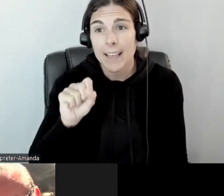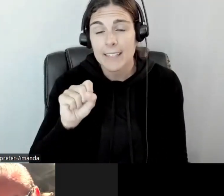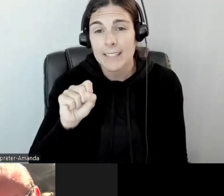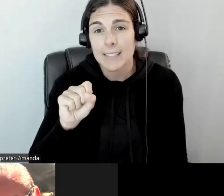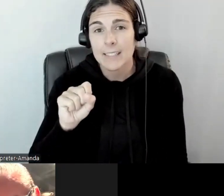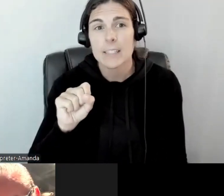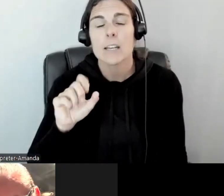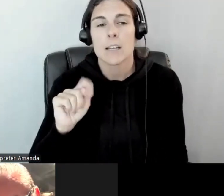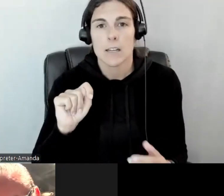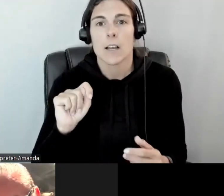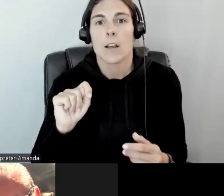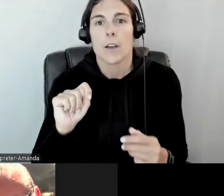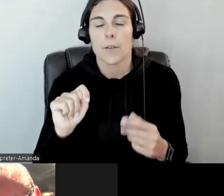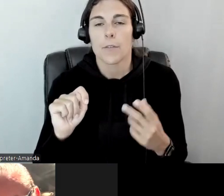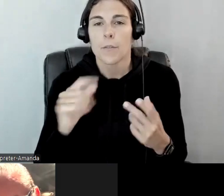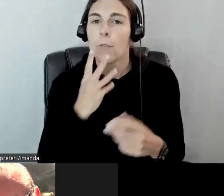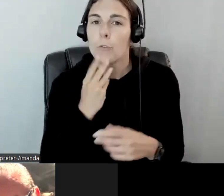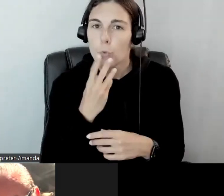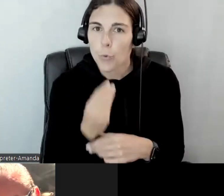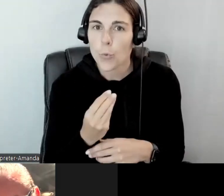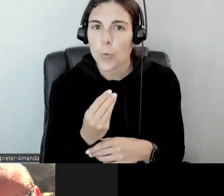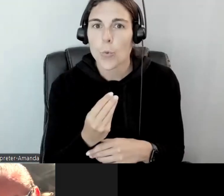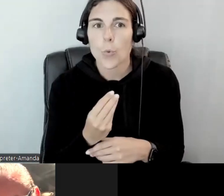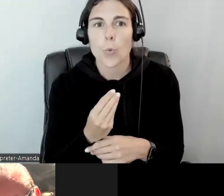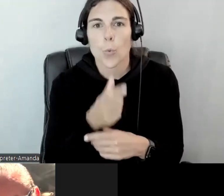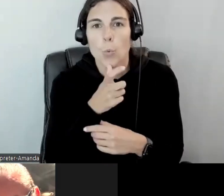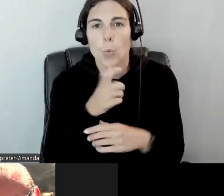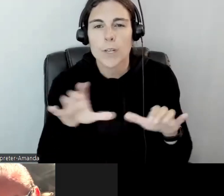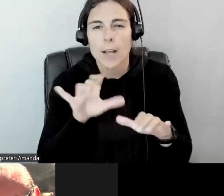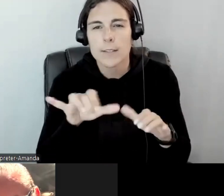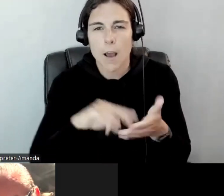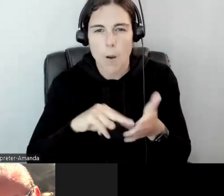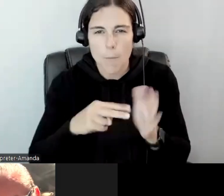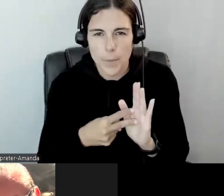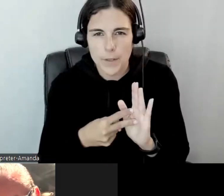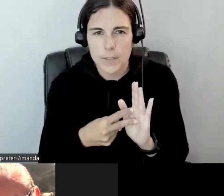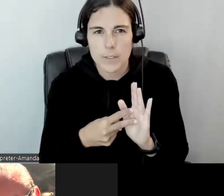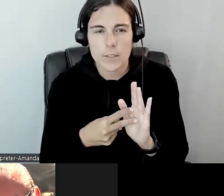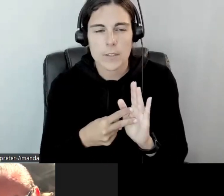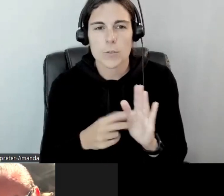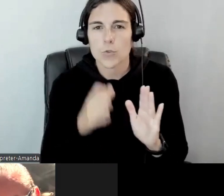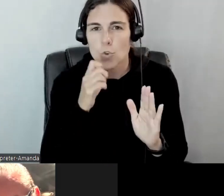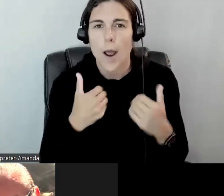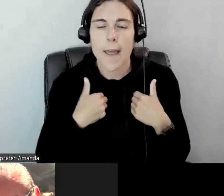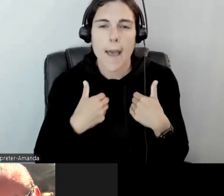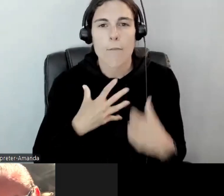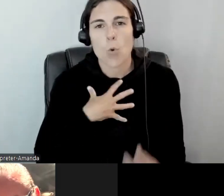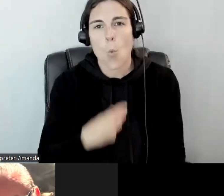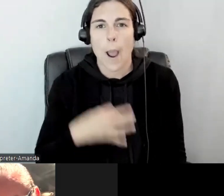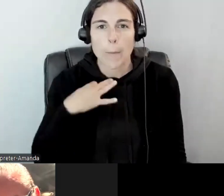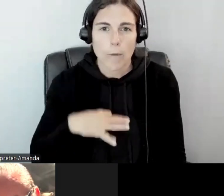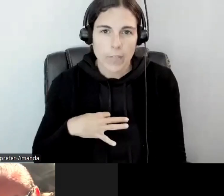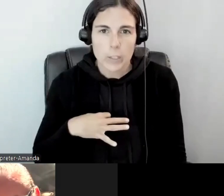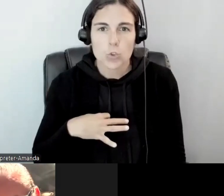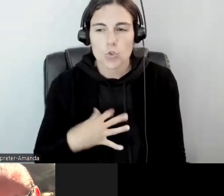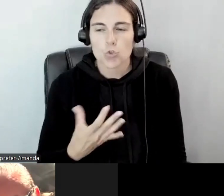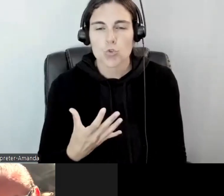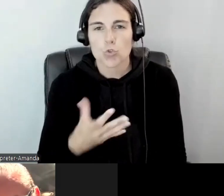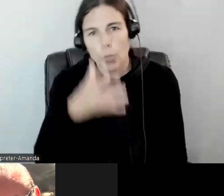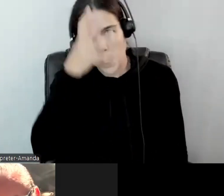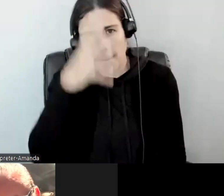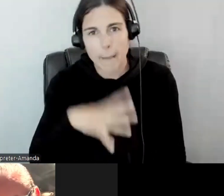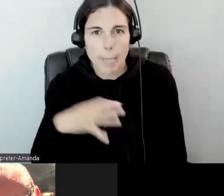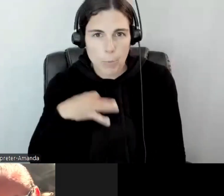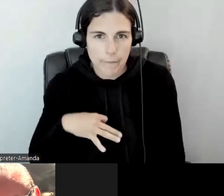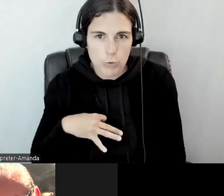that purpose, to no longer have the privilege, the white privilege and the male